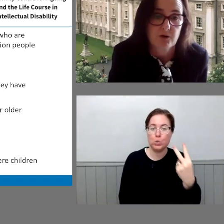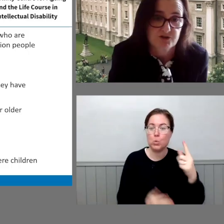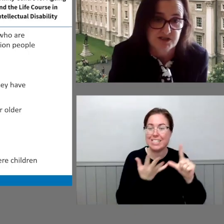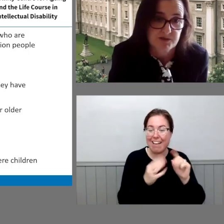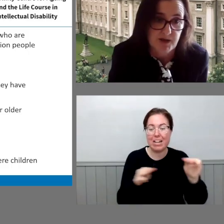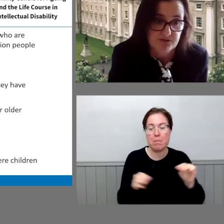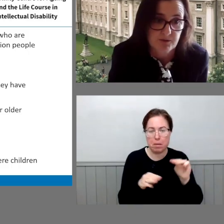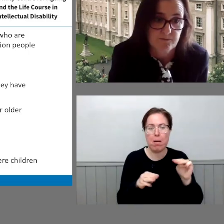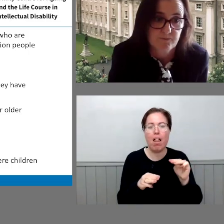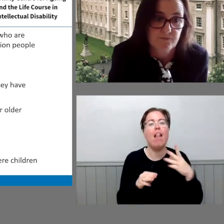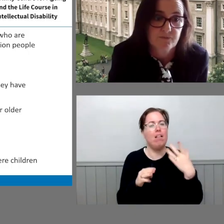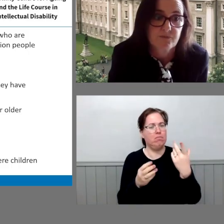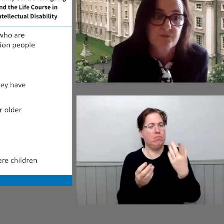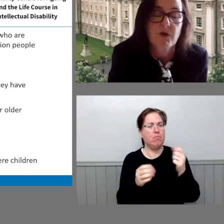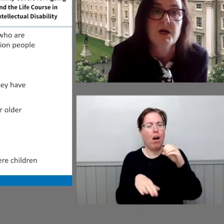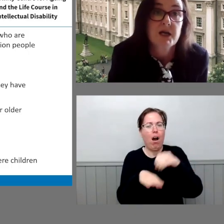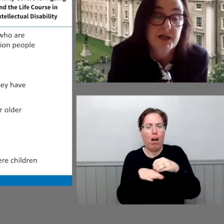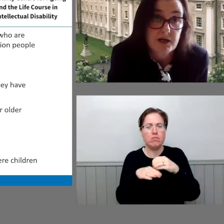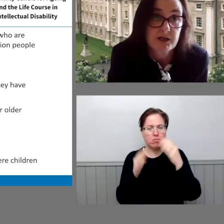were on the autism spectrum.